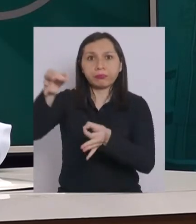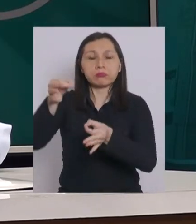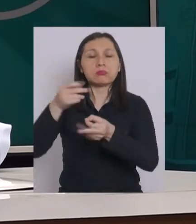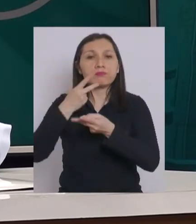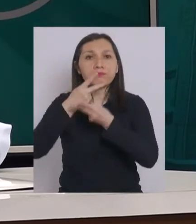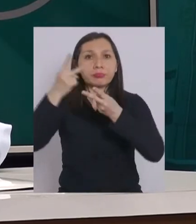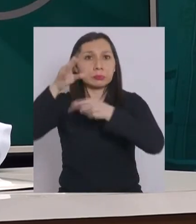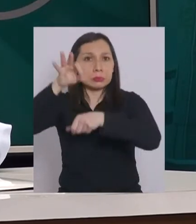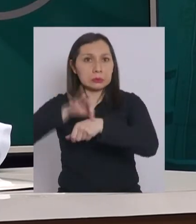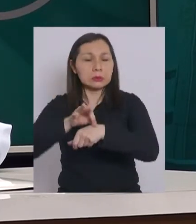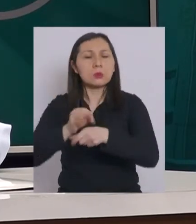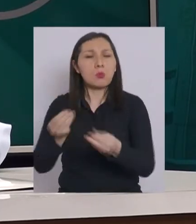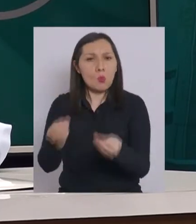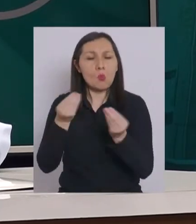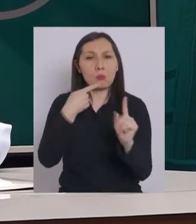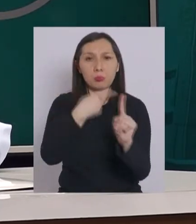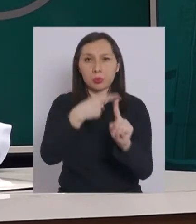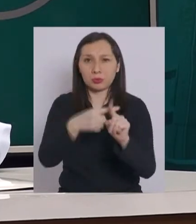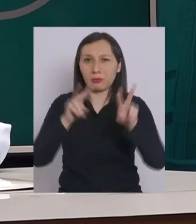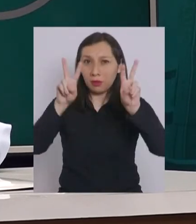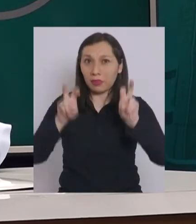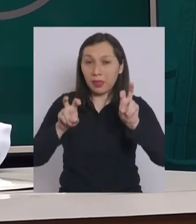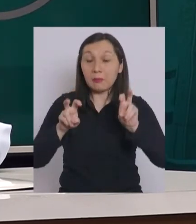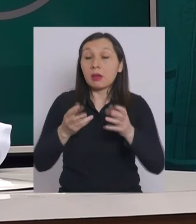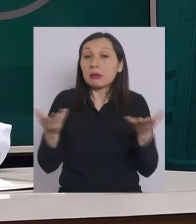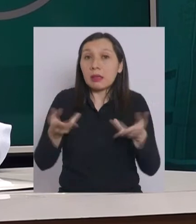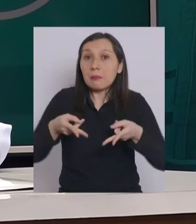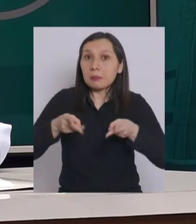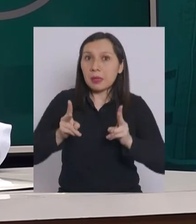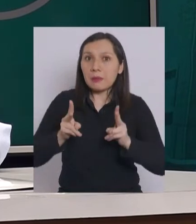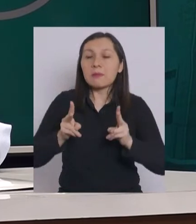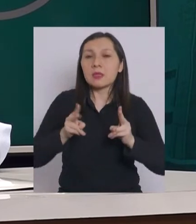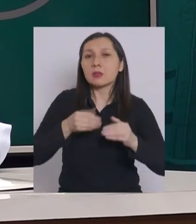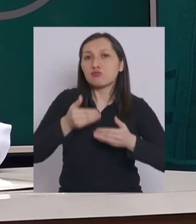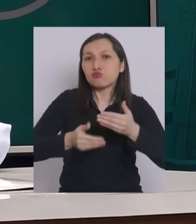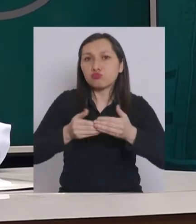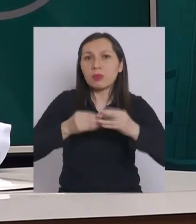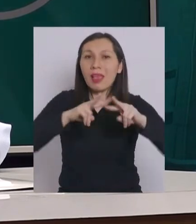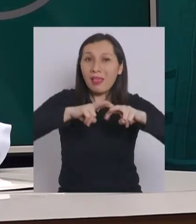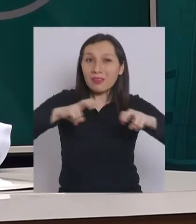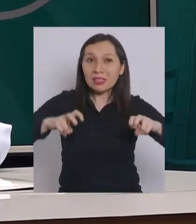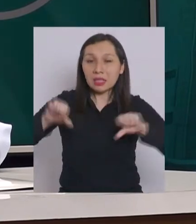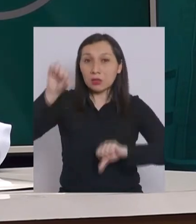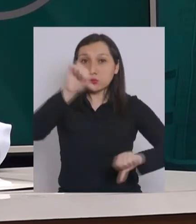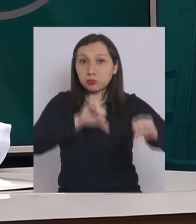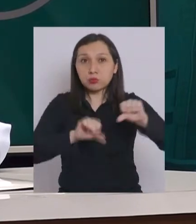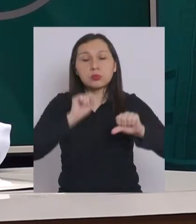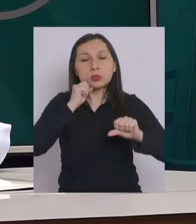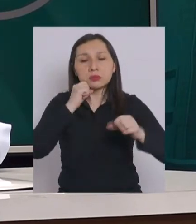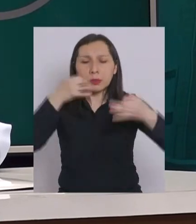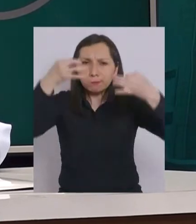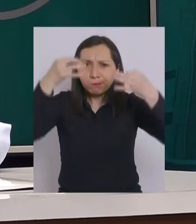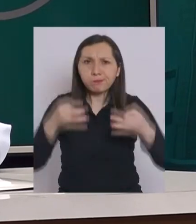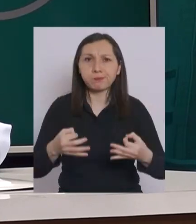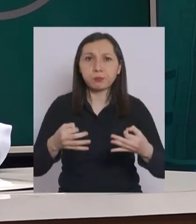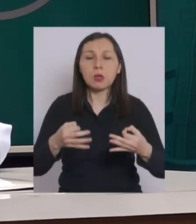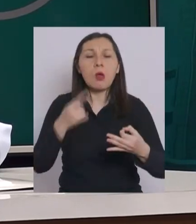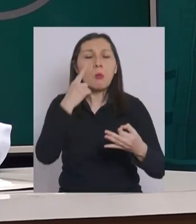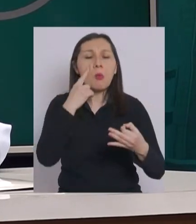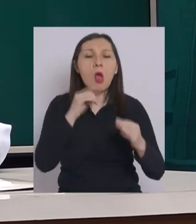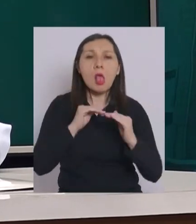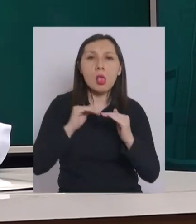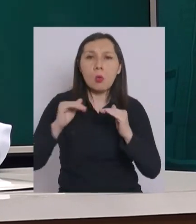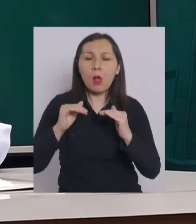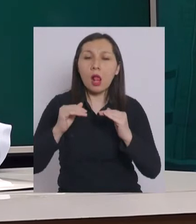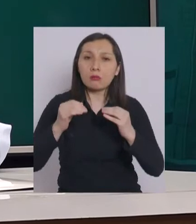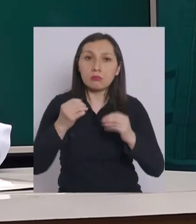And to publish in prestigious international medical journals is very significant, because we can